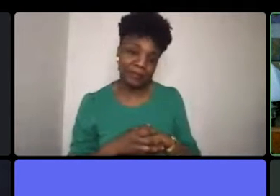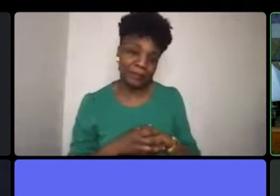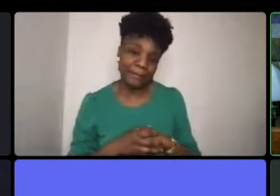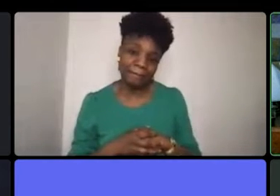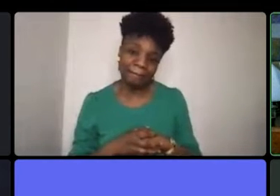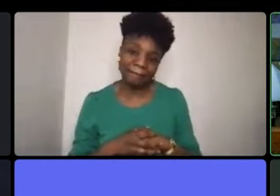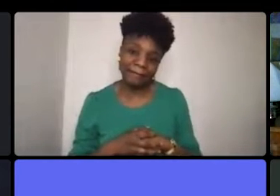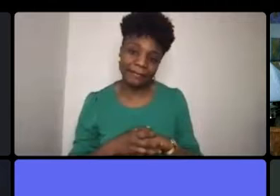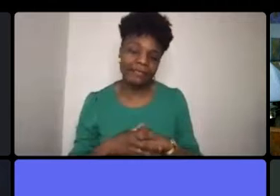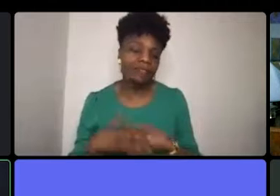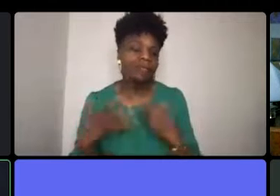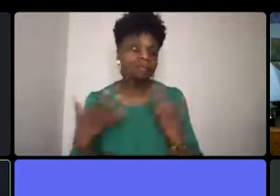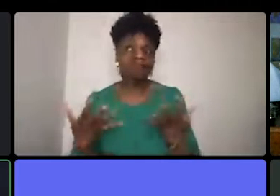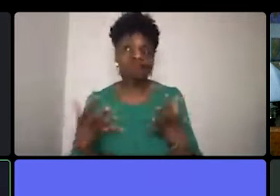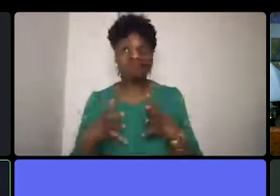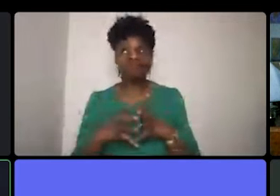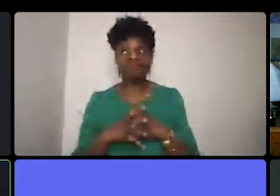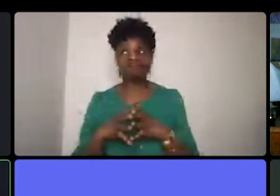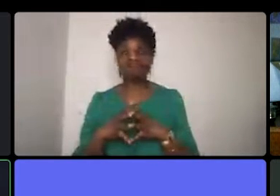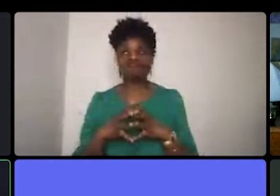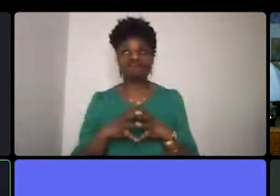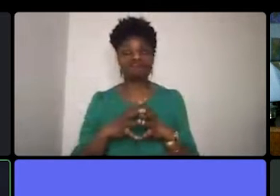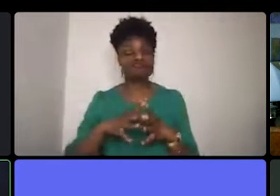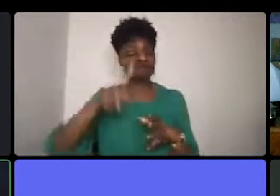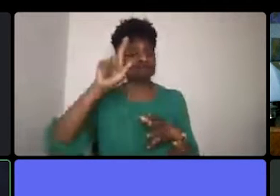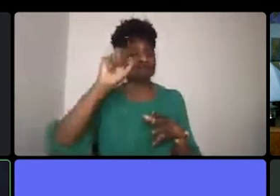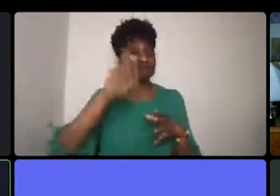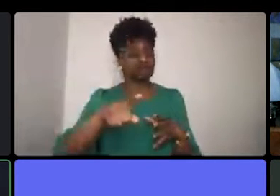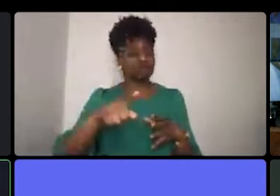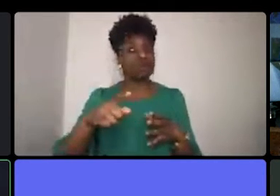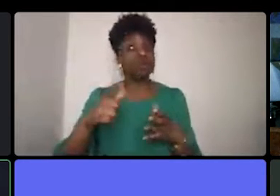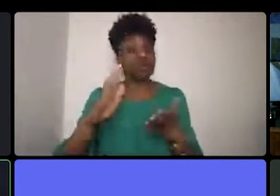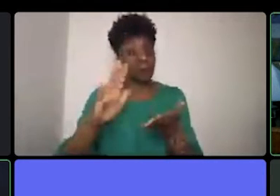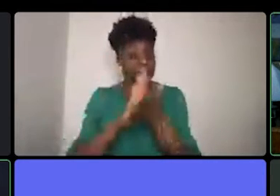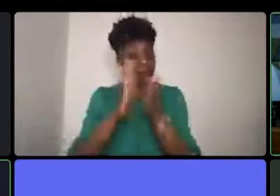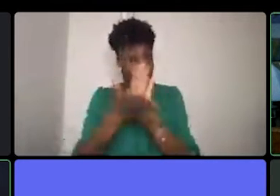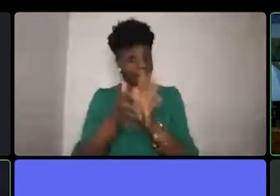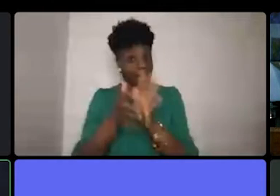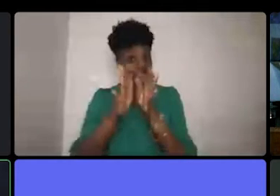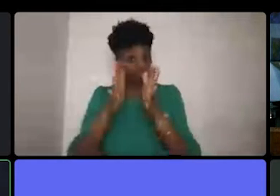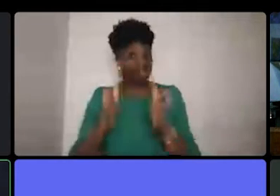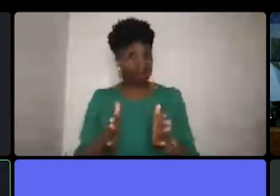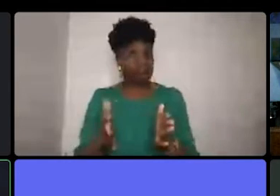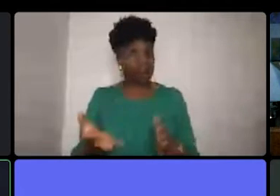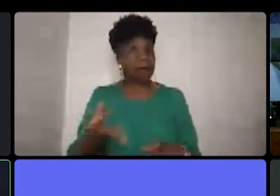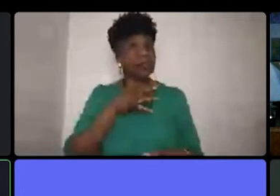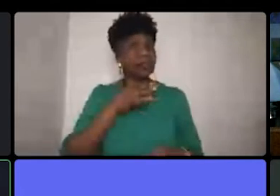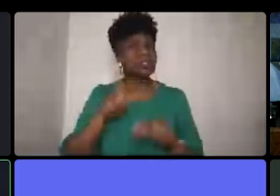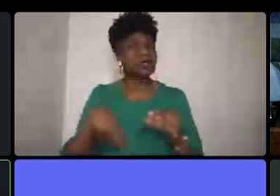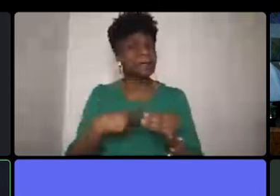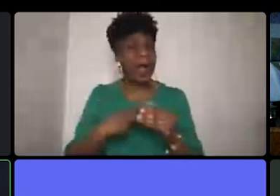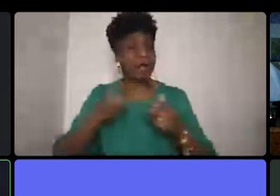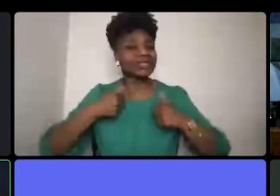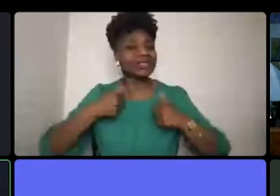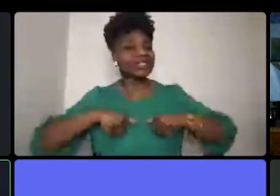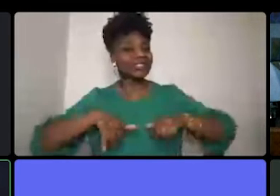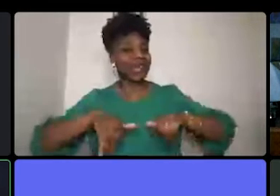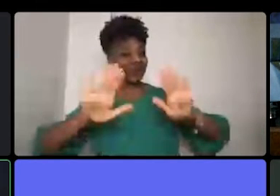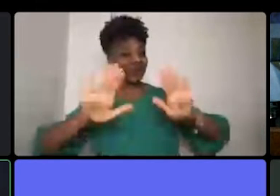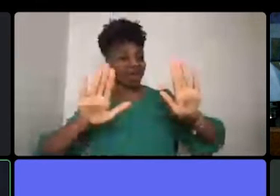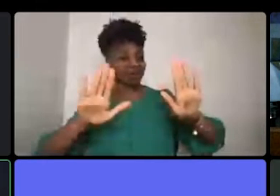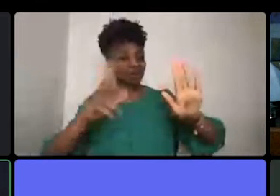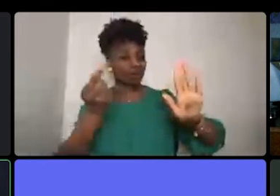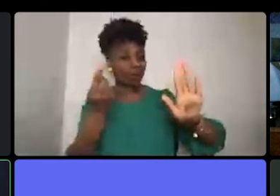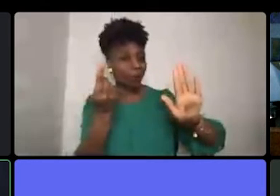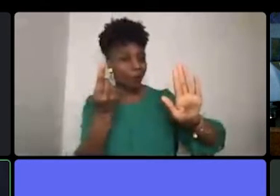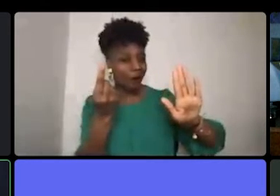going down this lane? Whew. Oh my God. Time. Time. Time, time, time, time, time, and time, time, time,